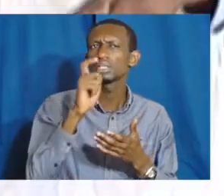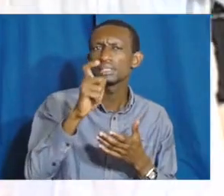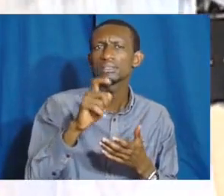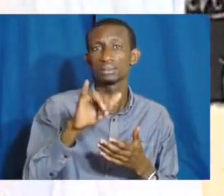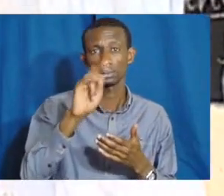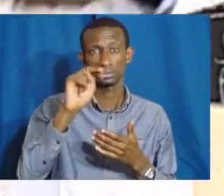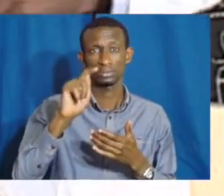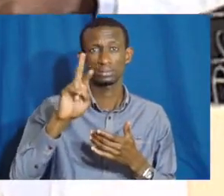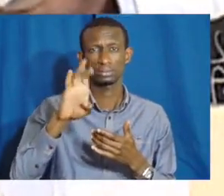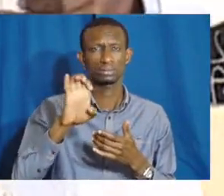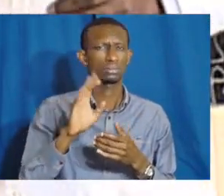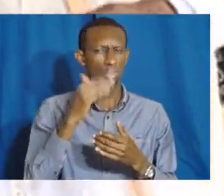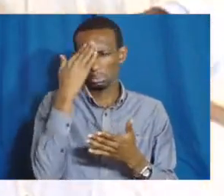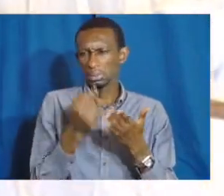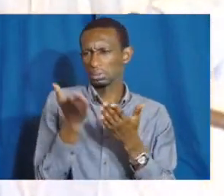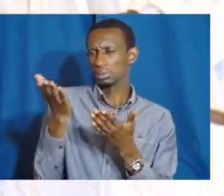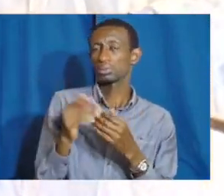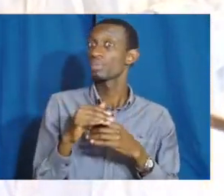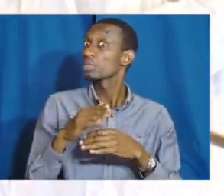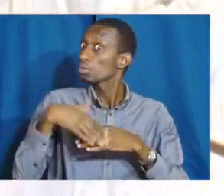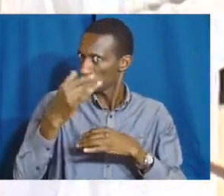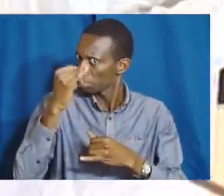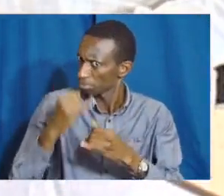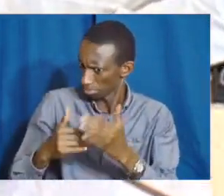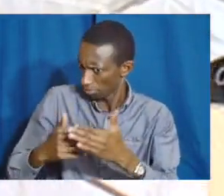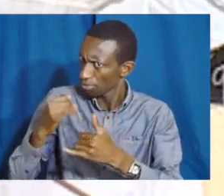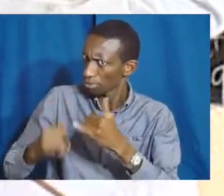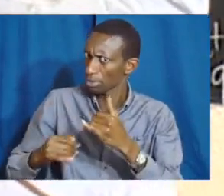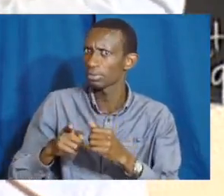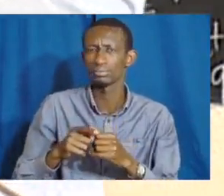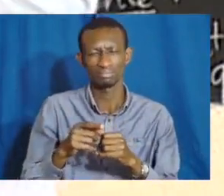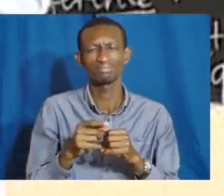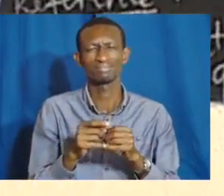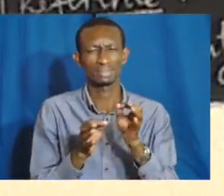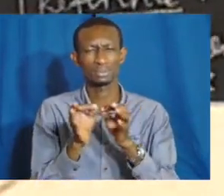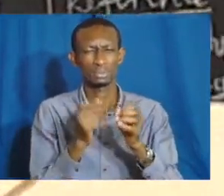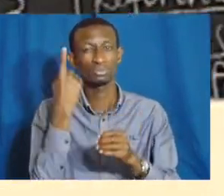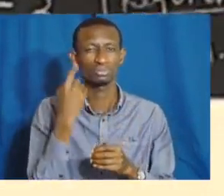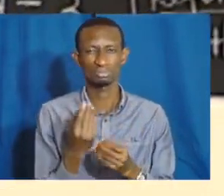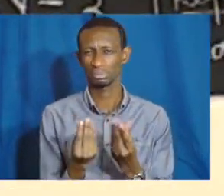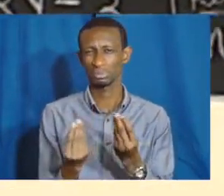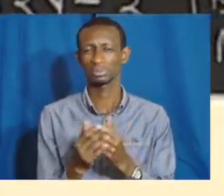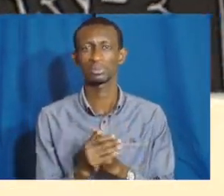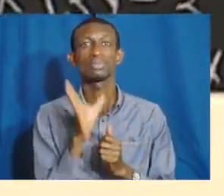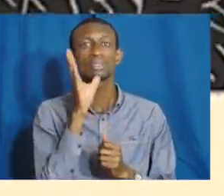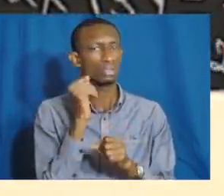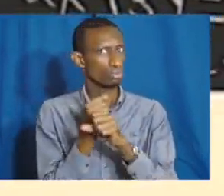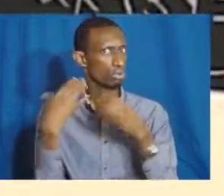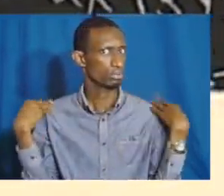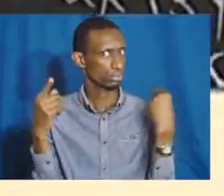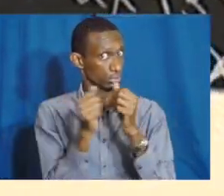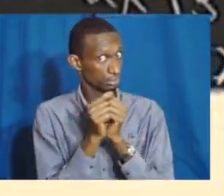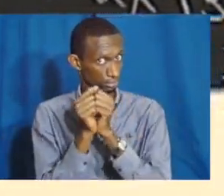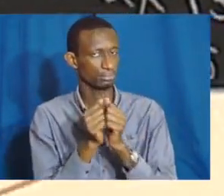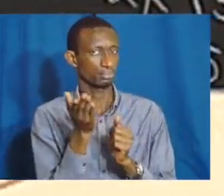you will be able to see it. Just on a graph, it becomes very easy. Let's do this together. I'm going to write